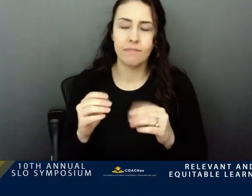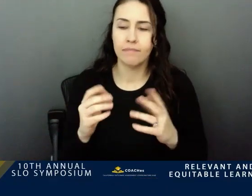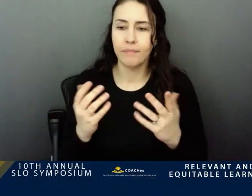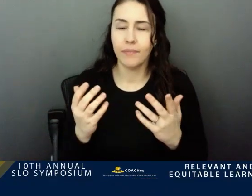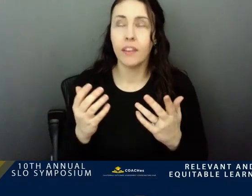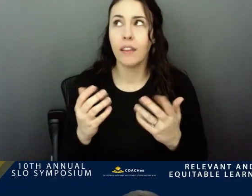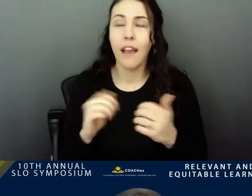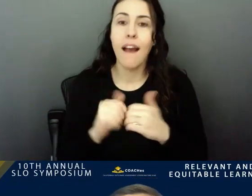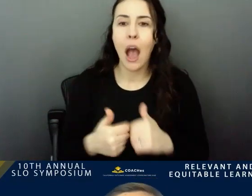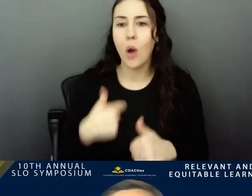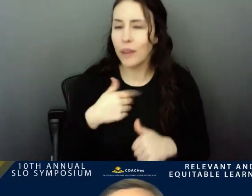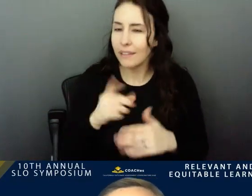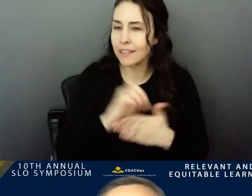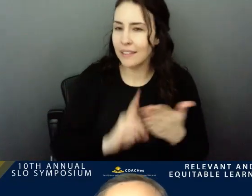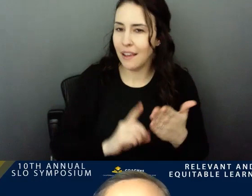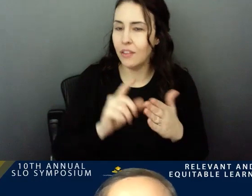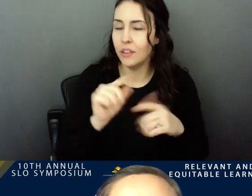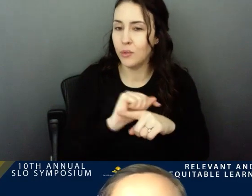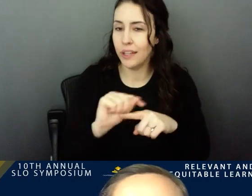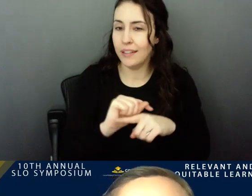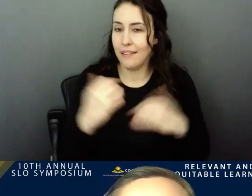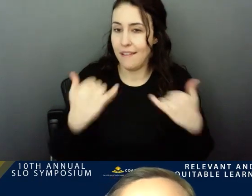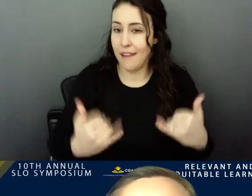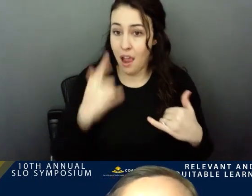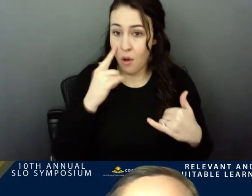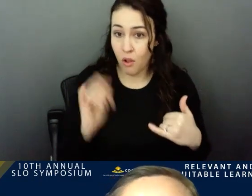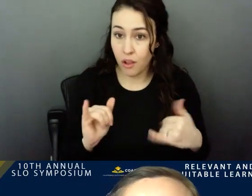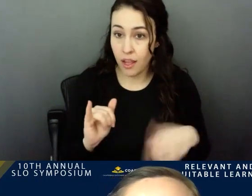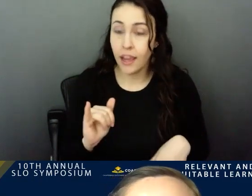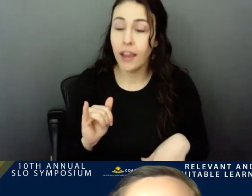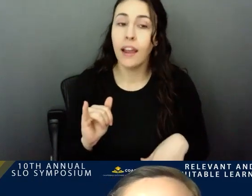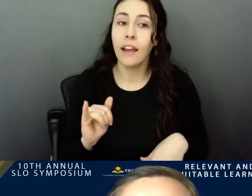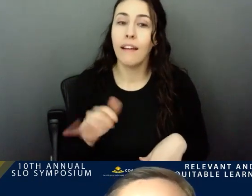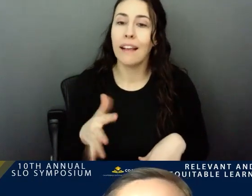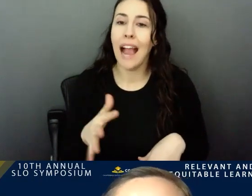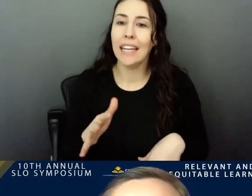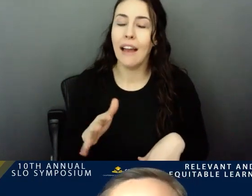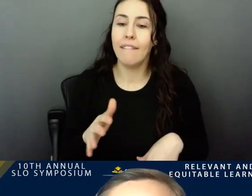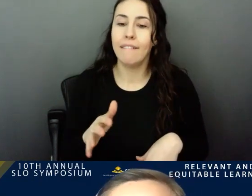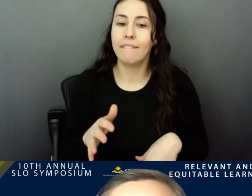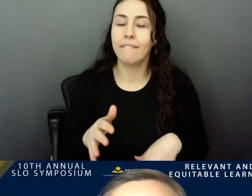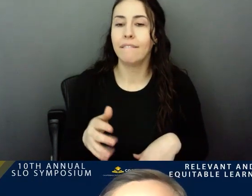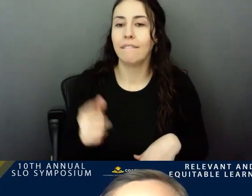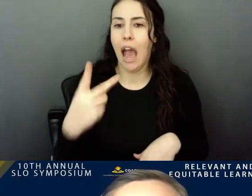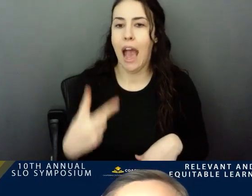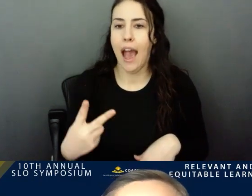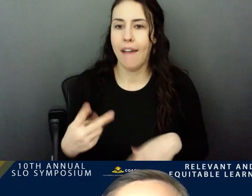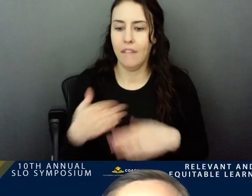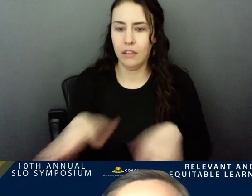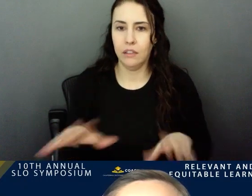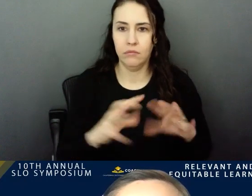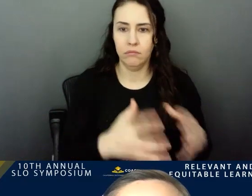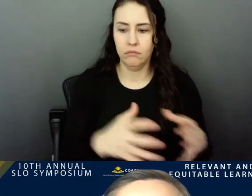the way that we have designed the trainings now, they're kind of chunked into two halves. So the first half is kind of